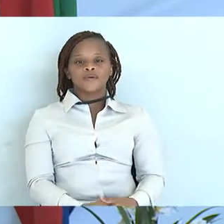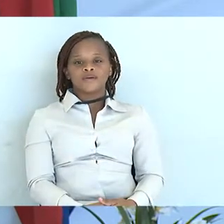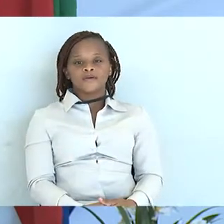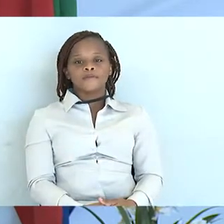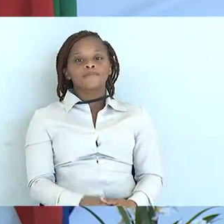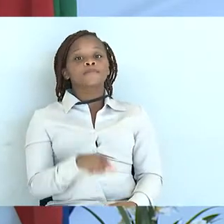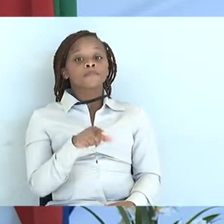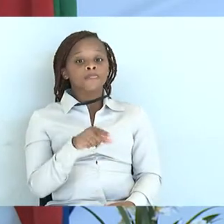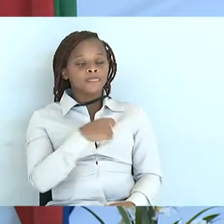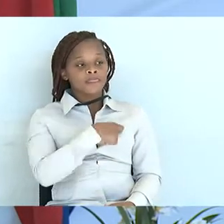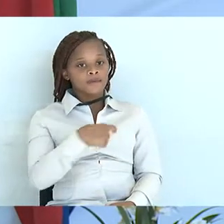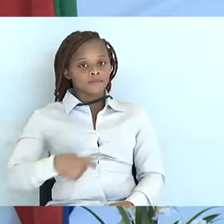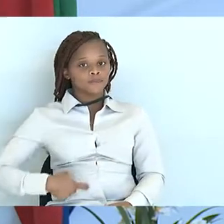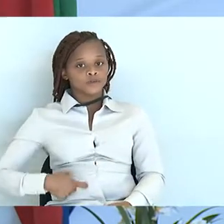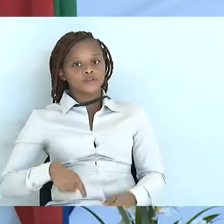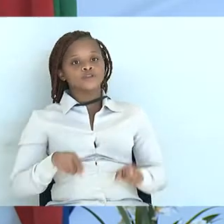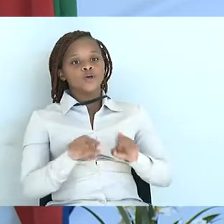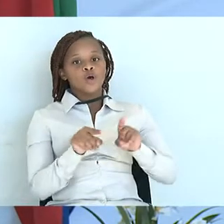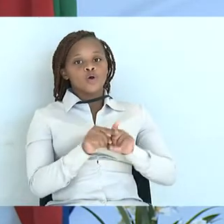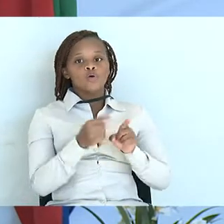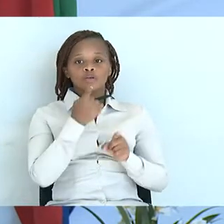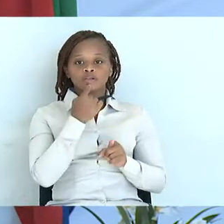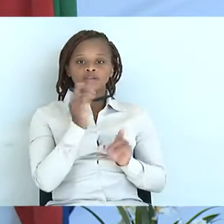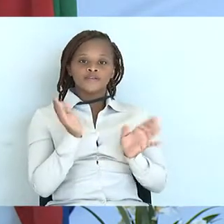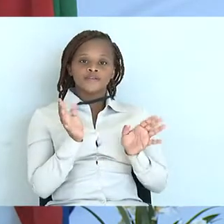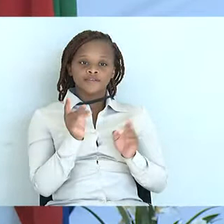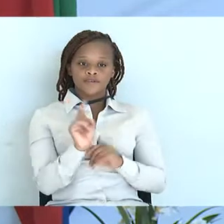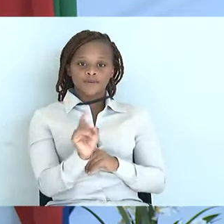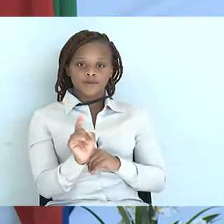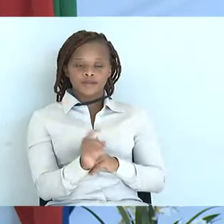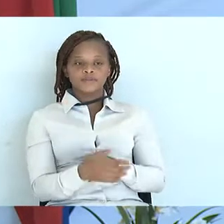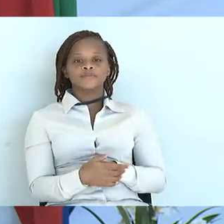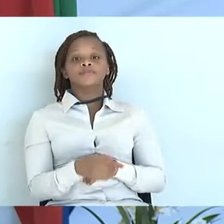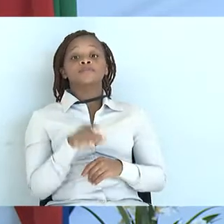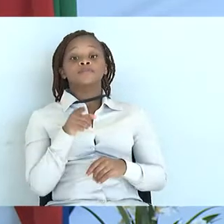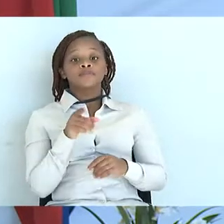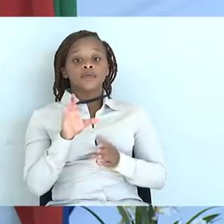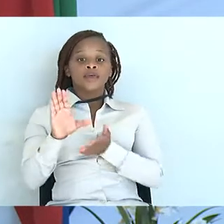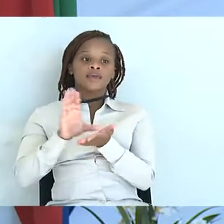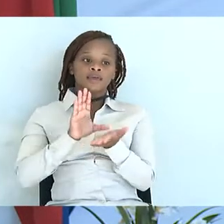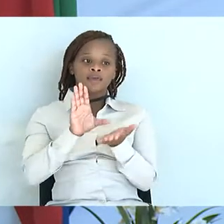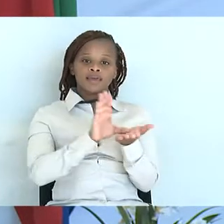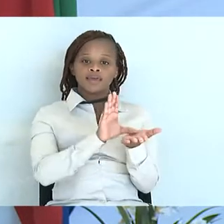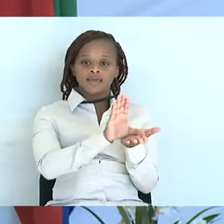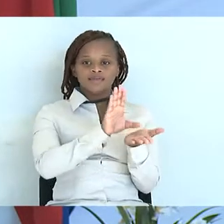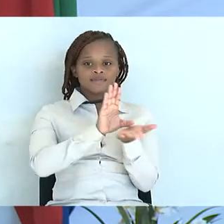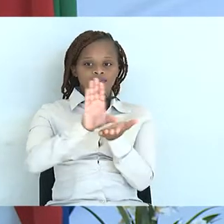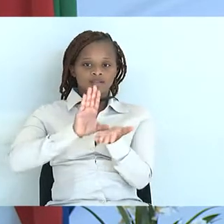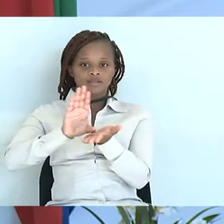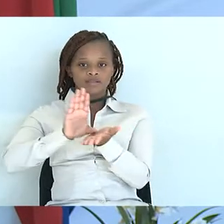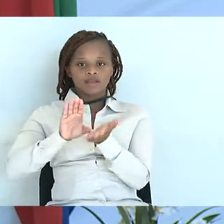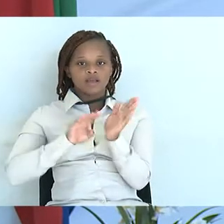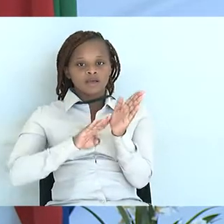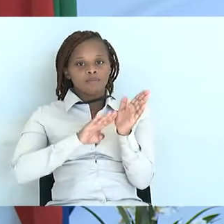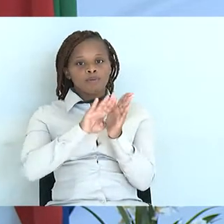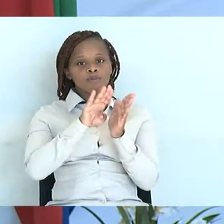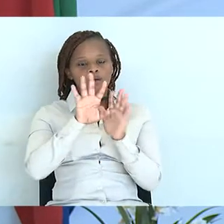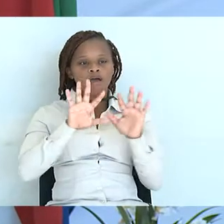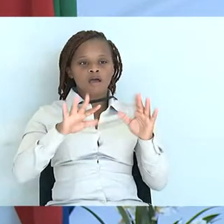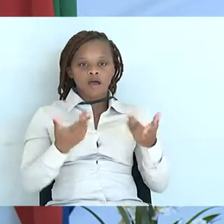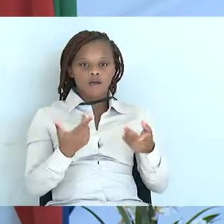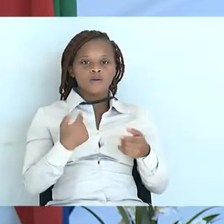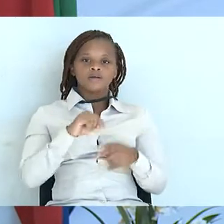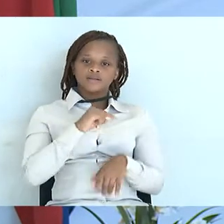President also made a pronouncement that for investments to succeed in this area, we must strengthen capability